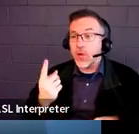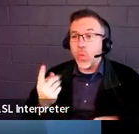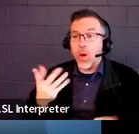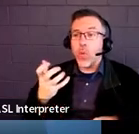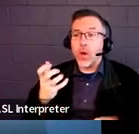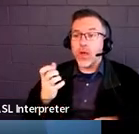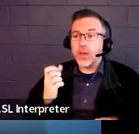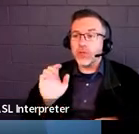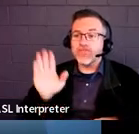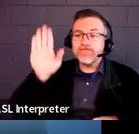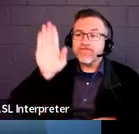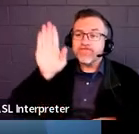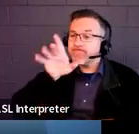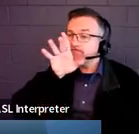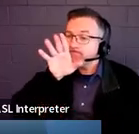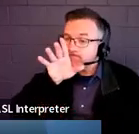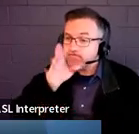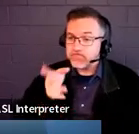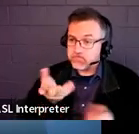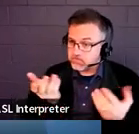and ask me a question?